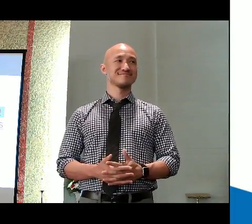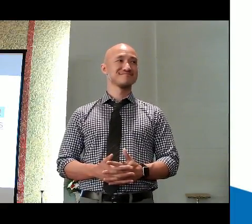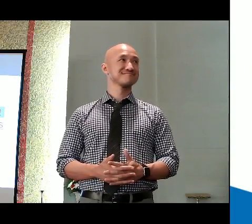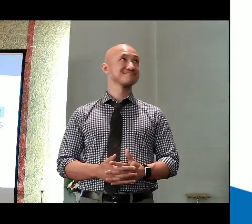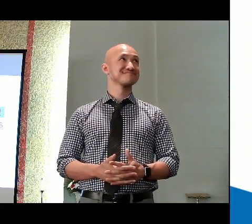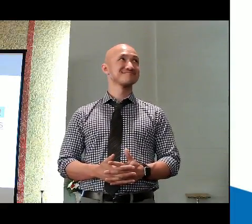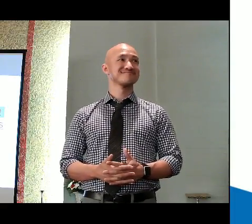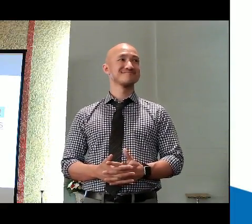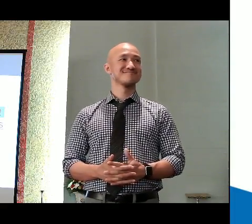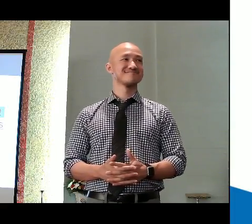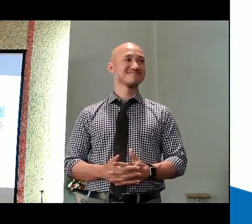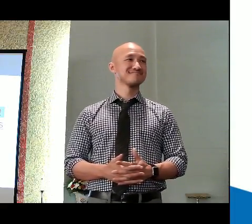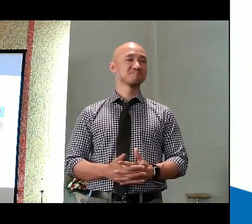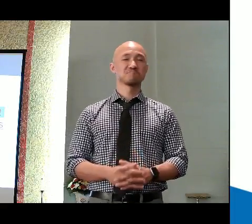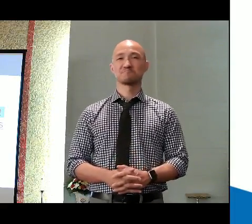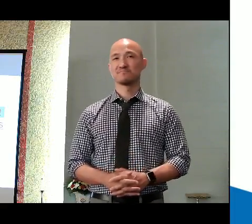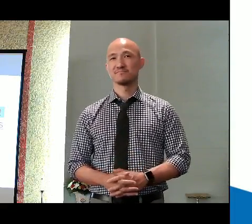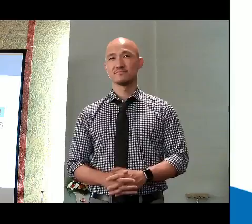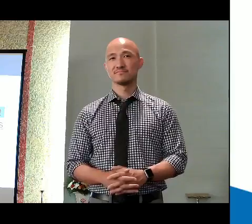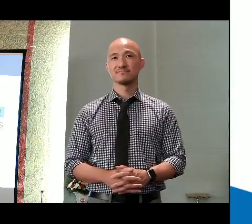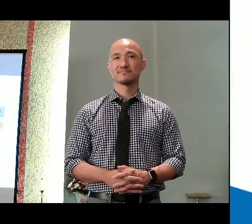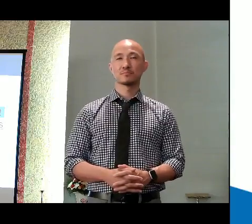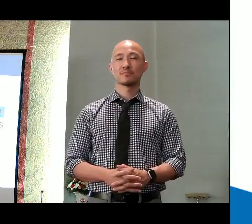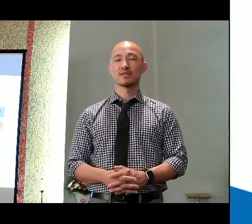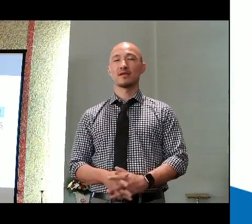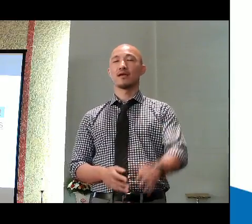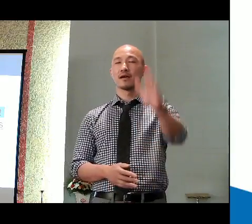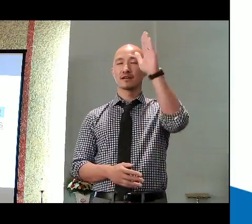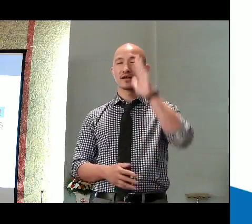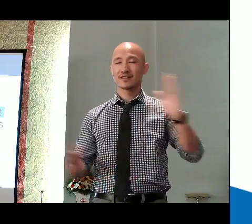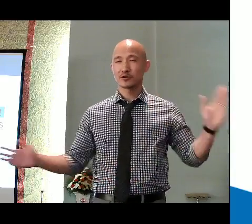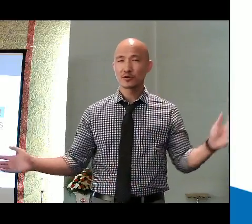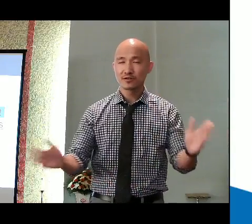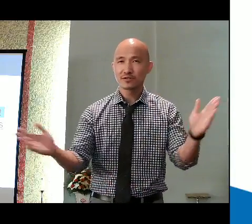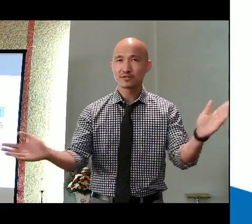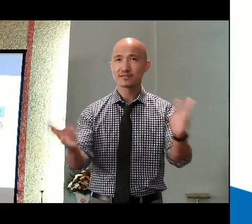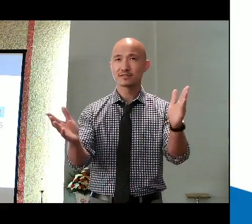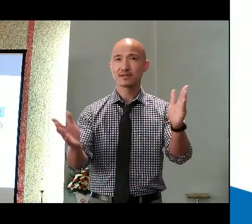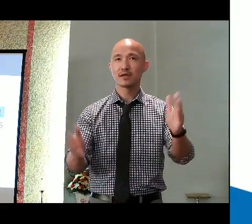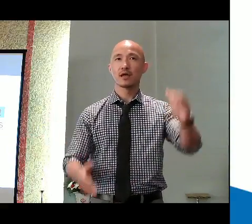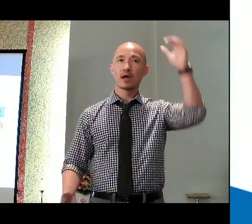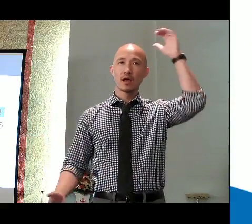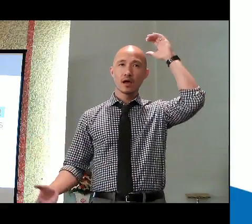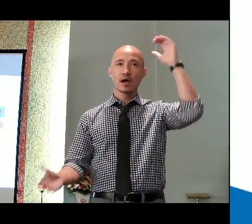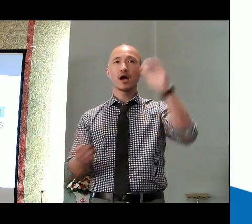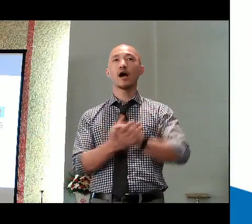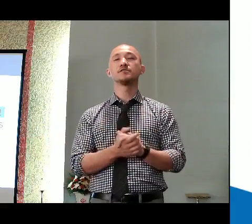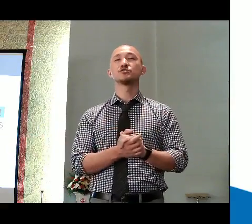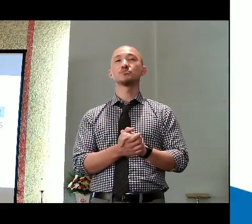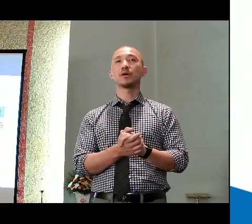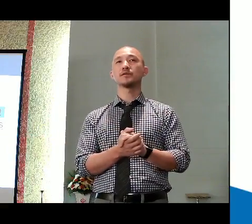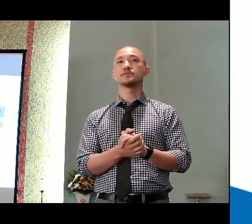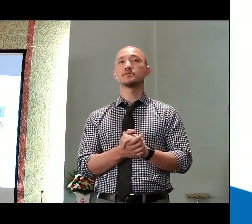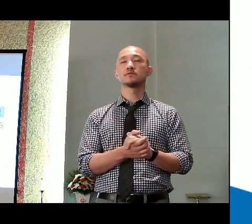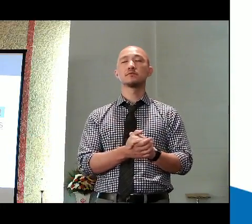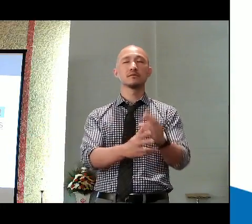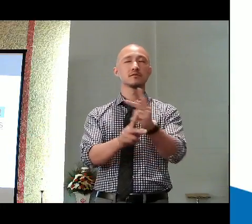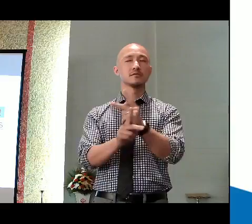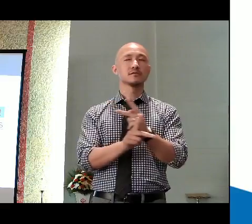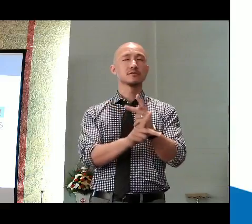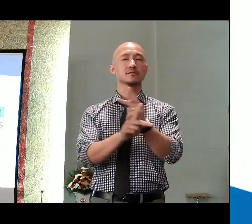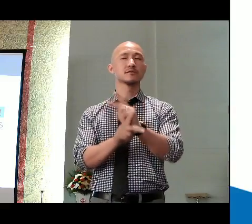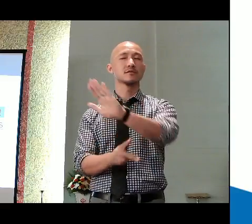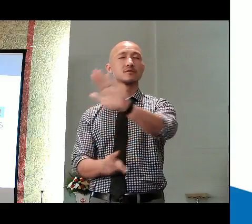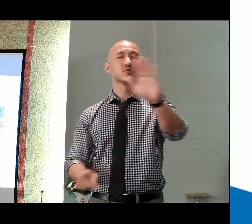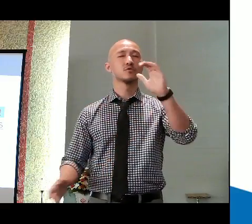and this exhortation that God gives men, He says, Husbands, live in the same way, be considerate as you